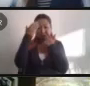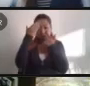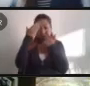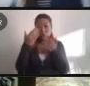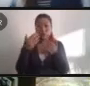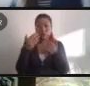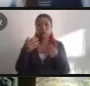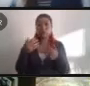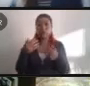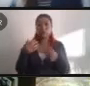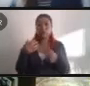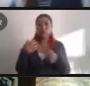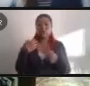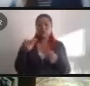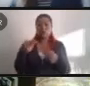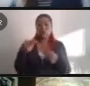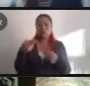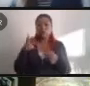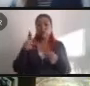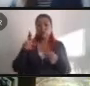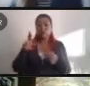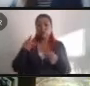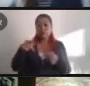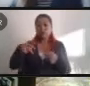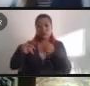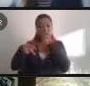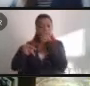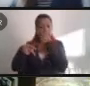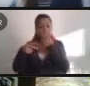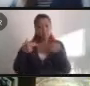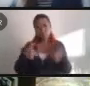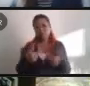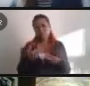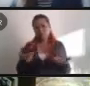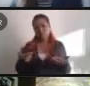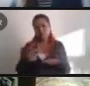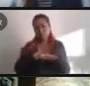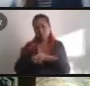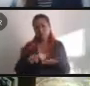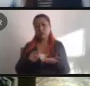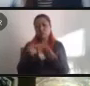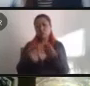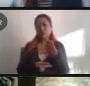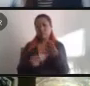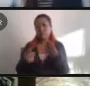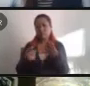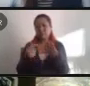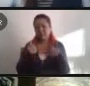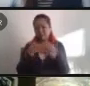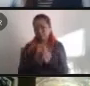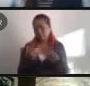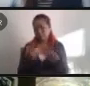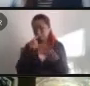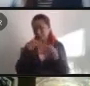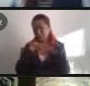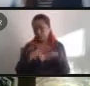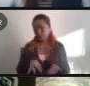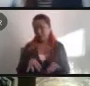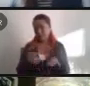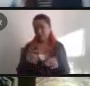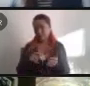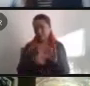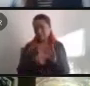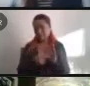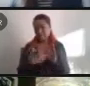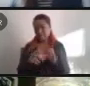has evidence papers, which is a book. Could you describe that and tell the audience where